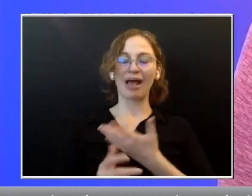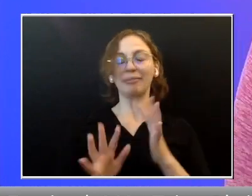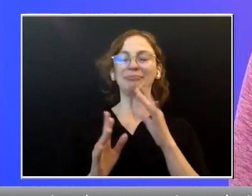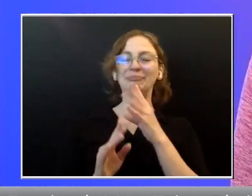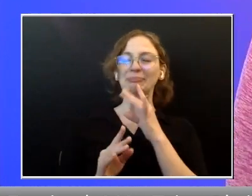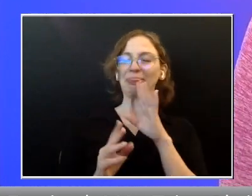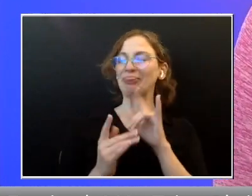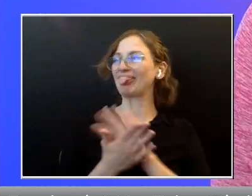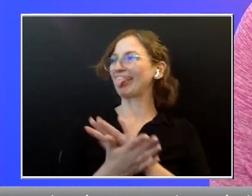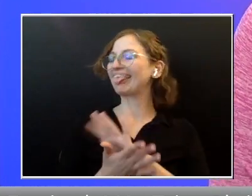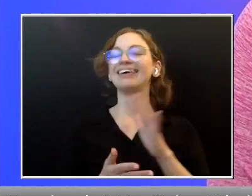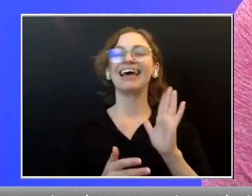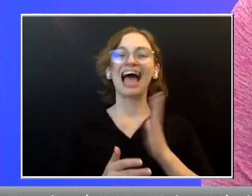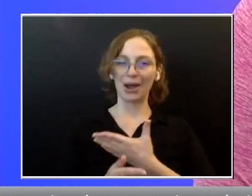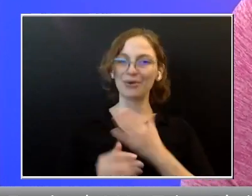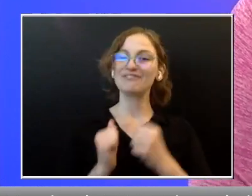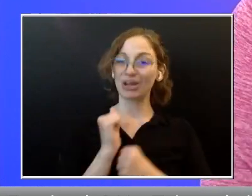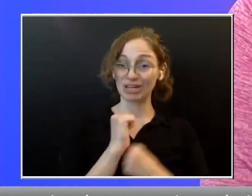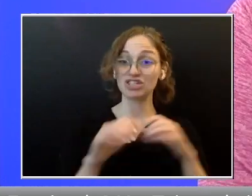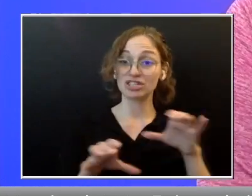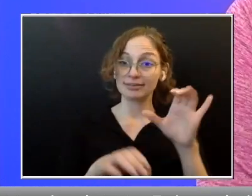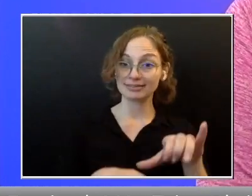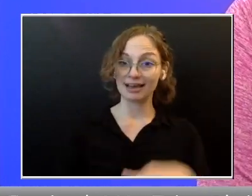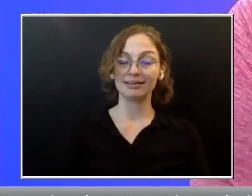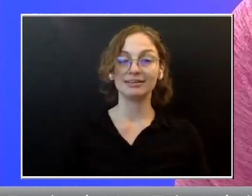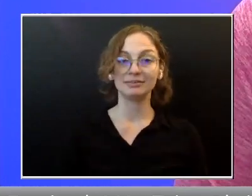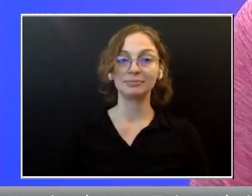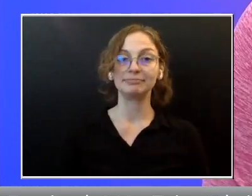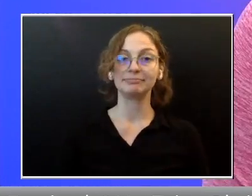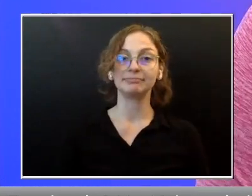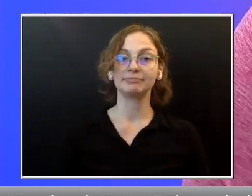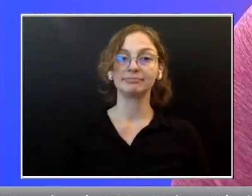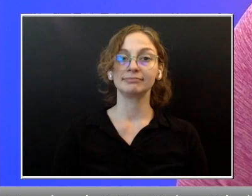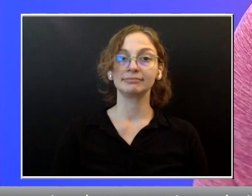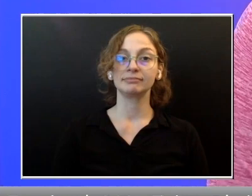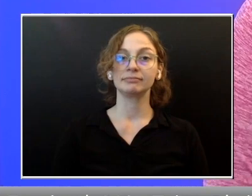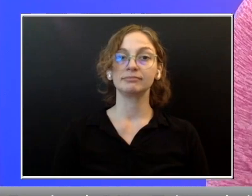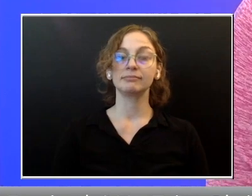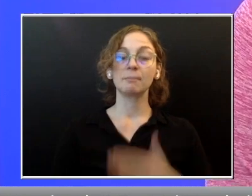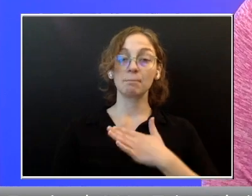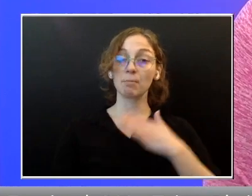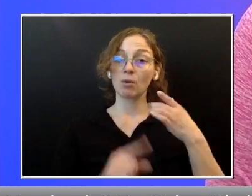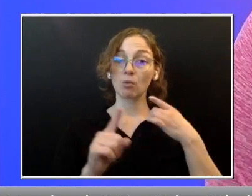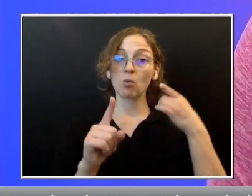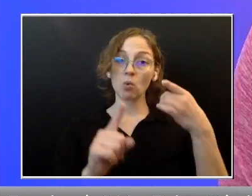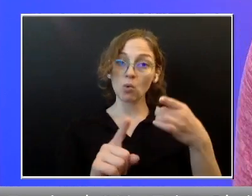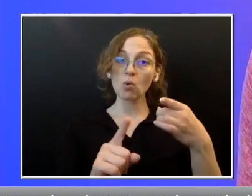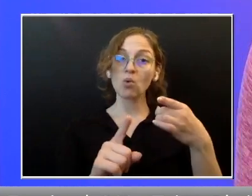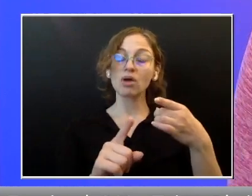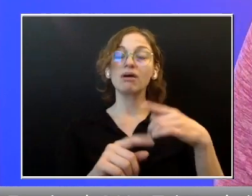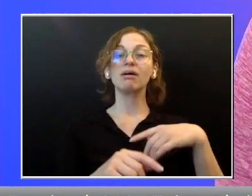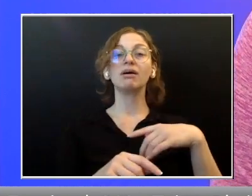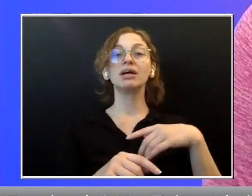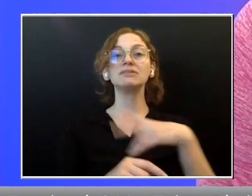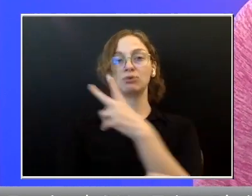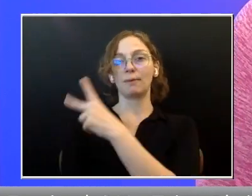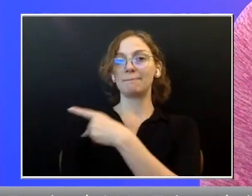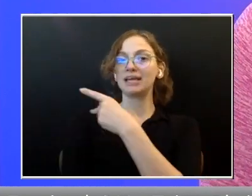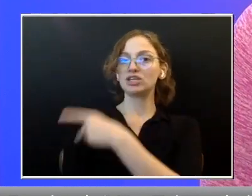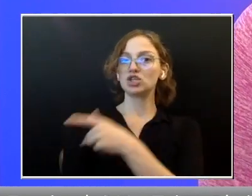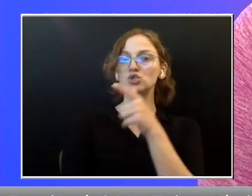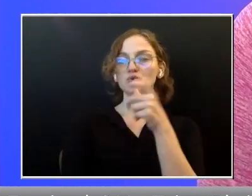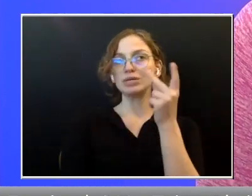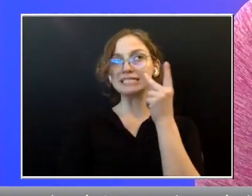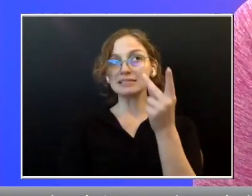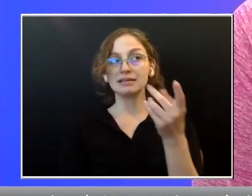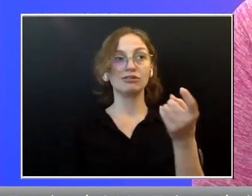foundation does. So we, my goal is for patients that see Dr. Fabian or, you know,